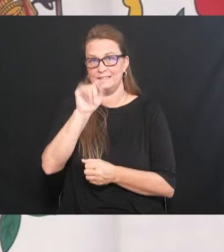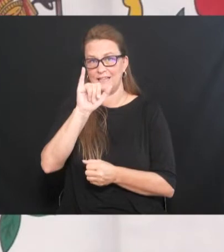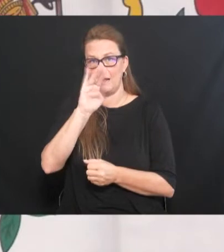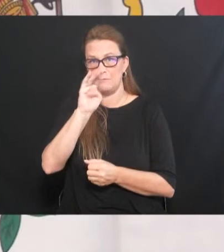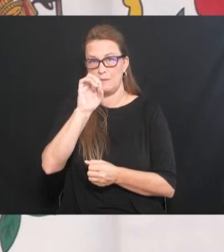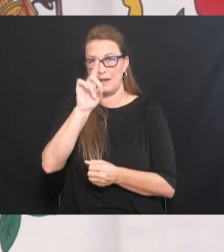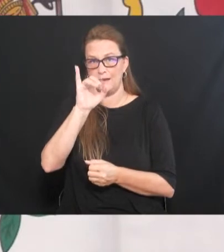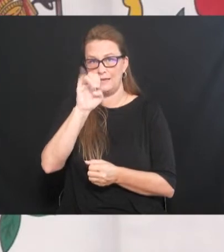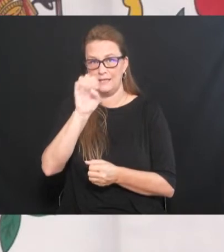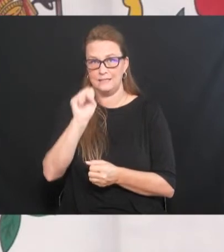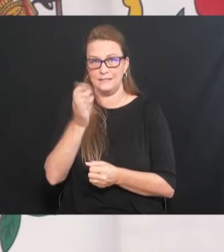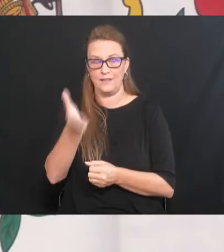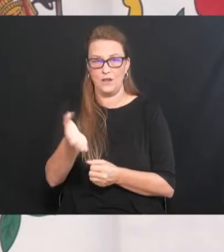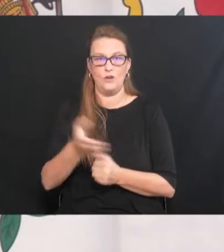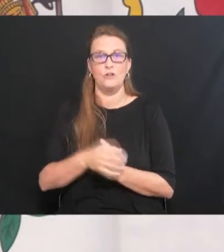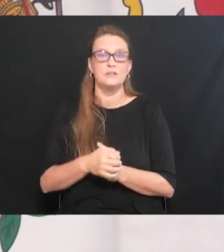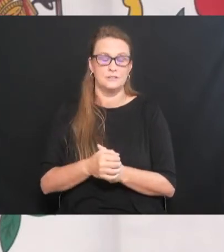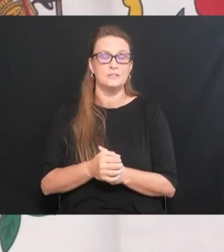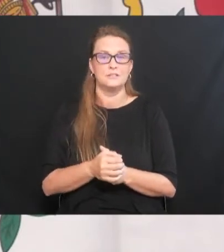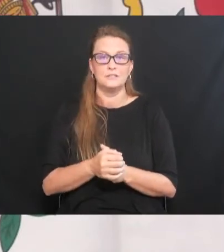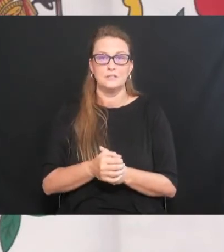know, and going through